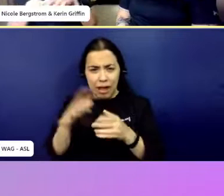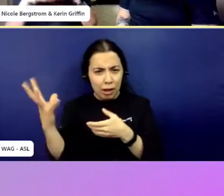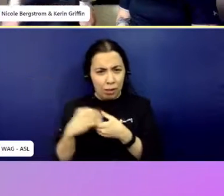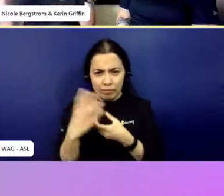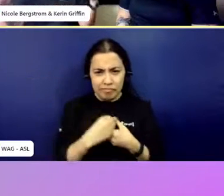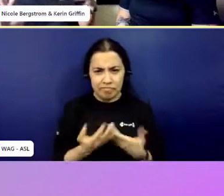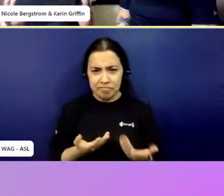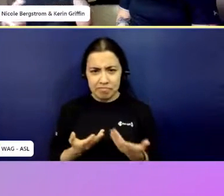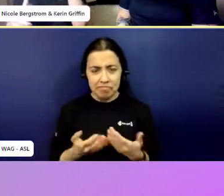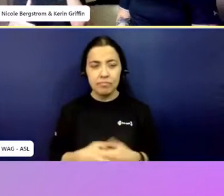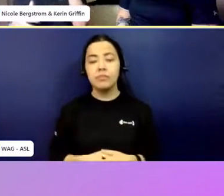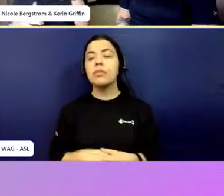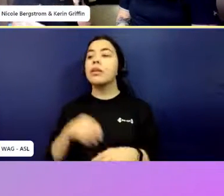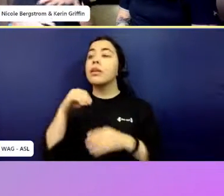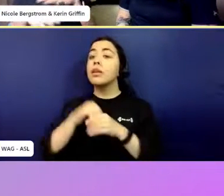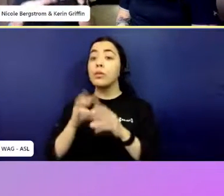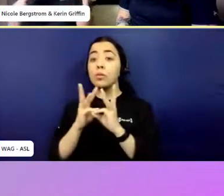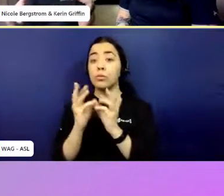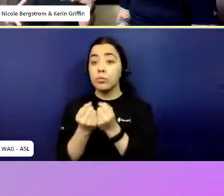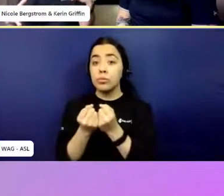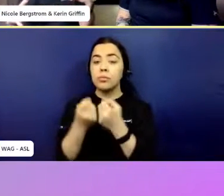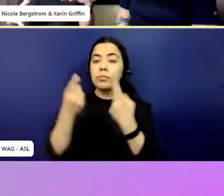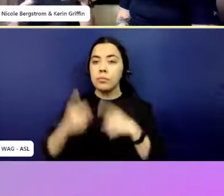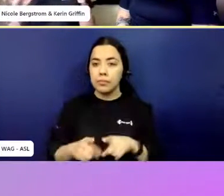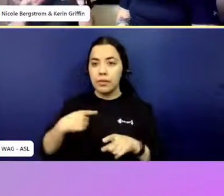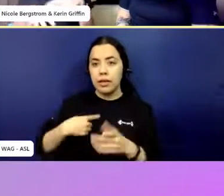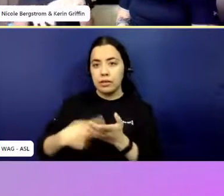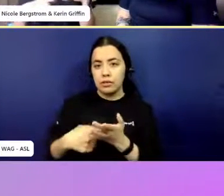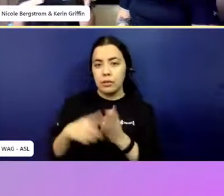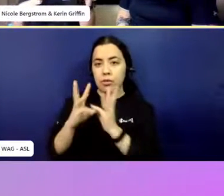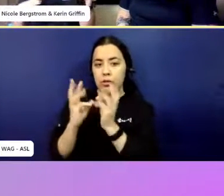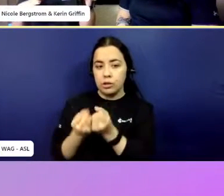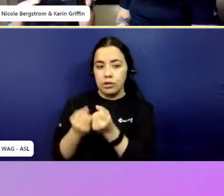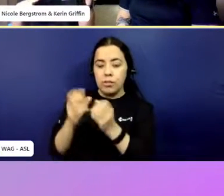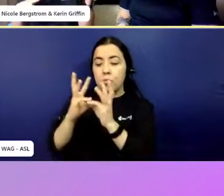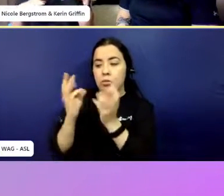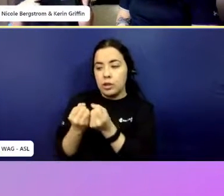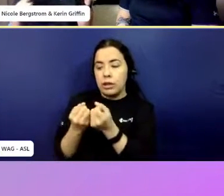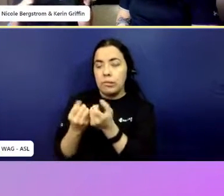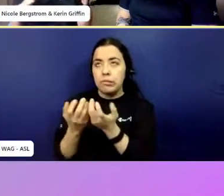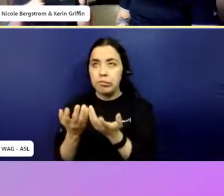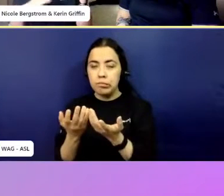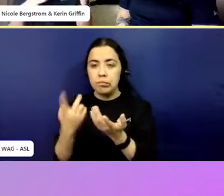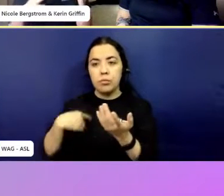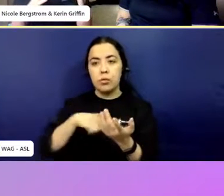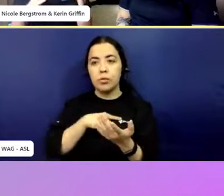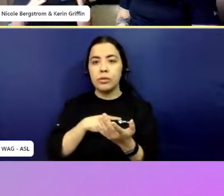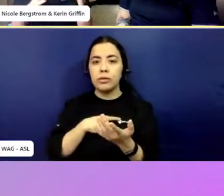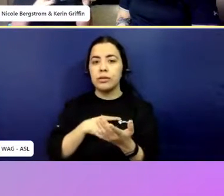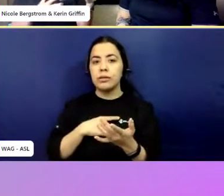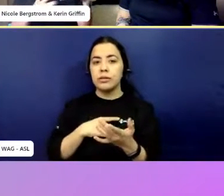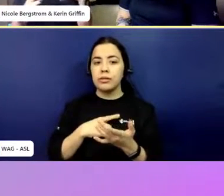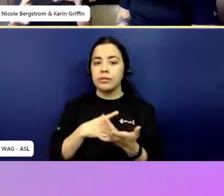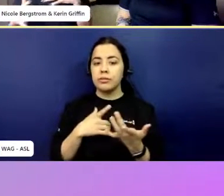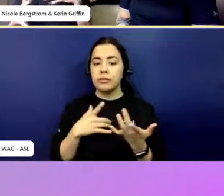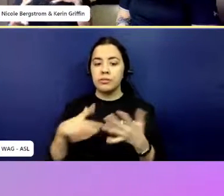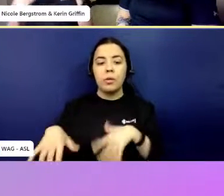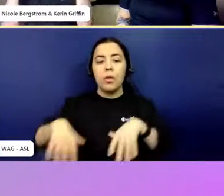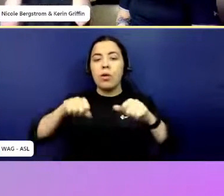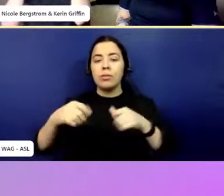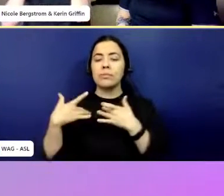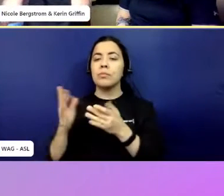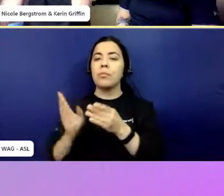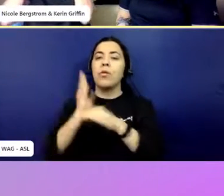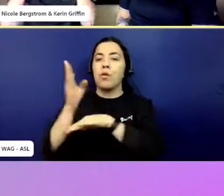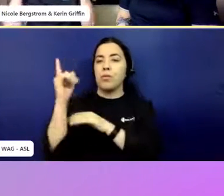when in the workshop, so when I talk about a workshop that we conduct is usually more than an